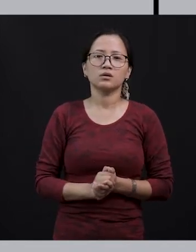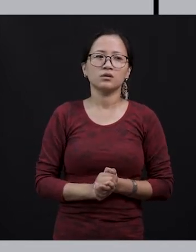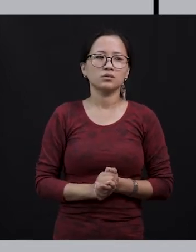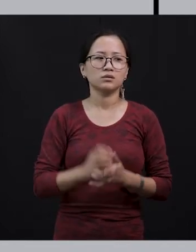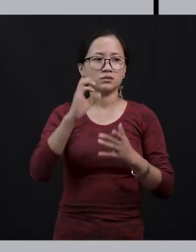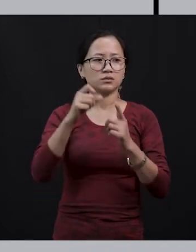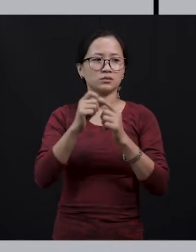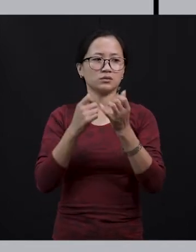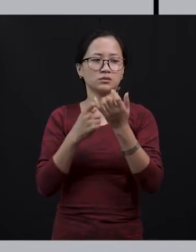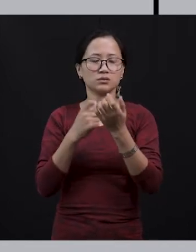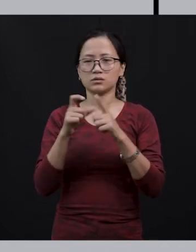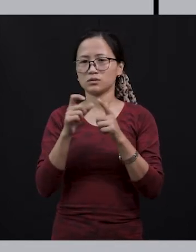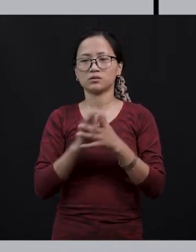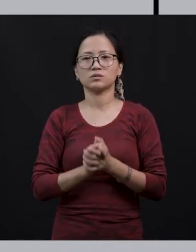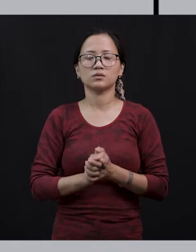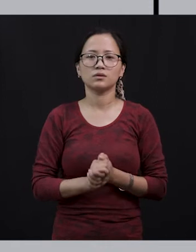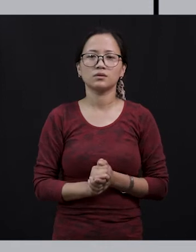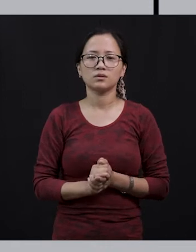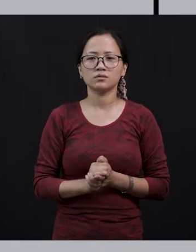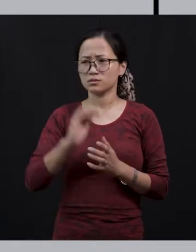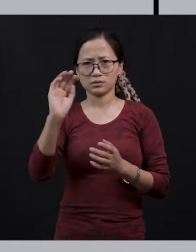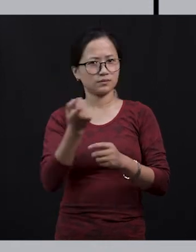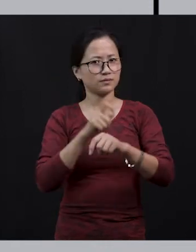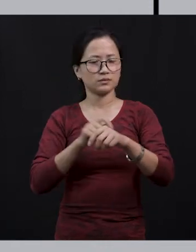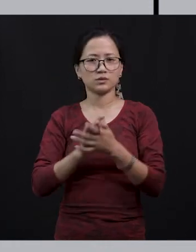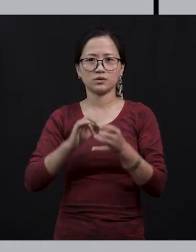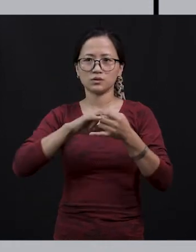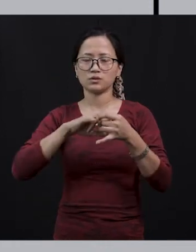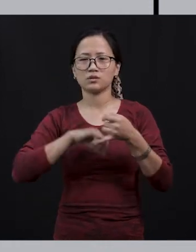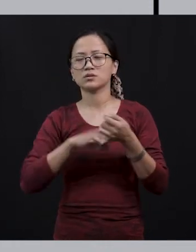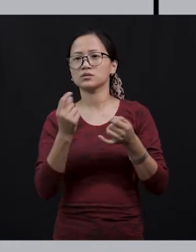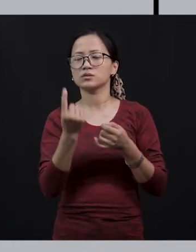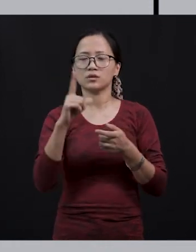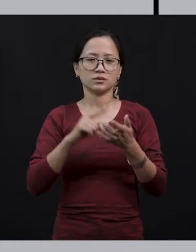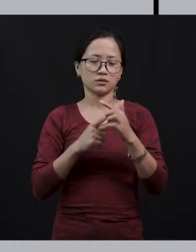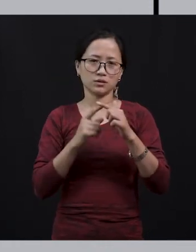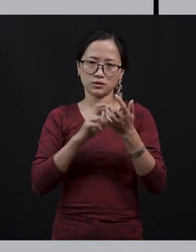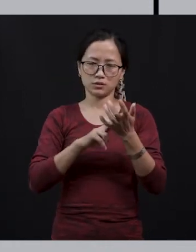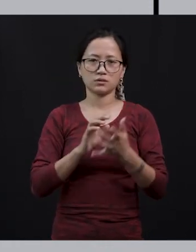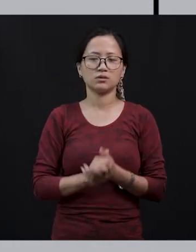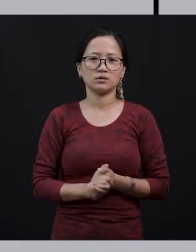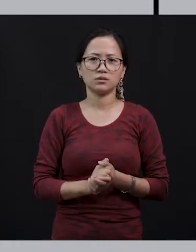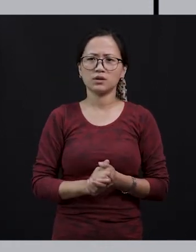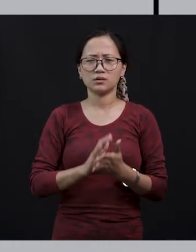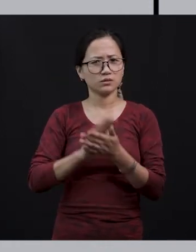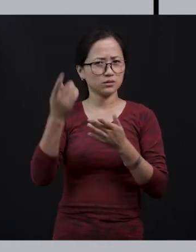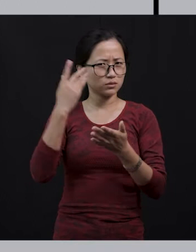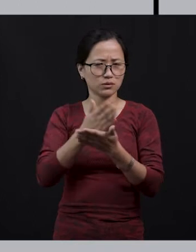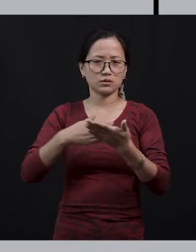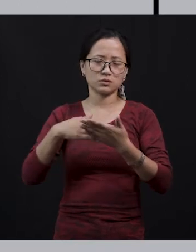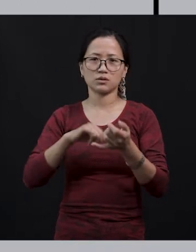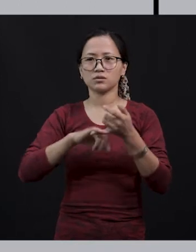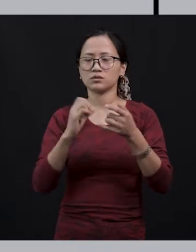court, and sometimes the Sultan would ask a particular historian, a particular scholar